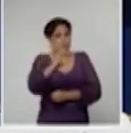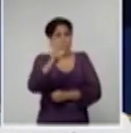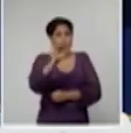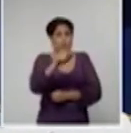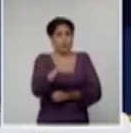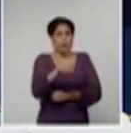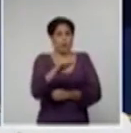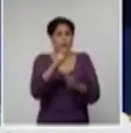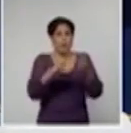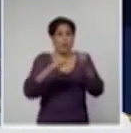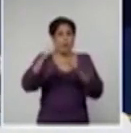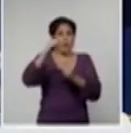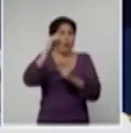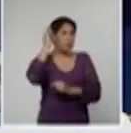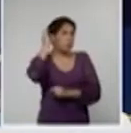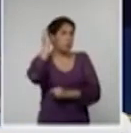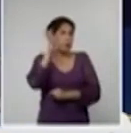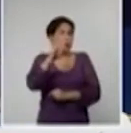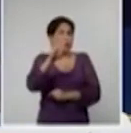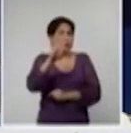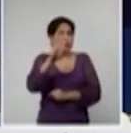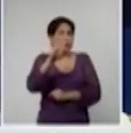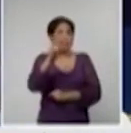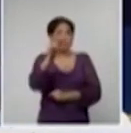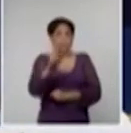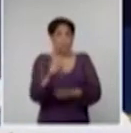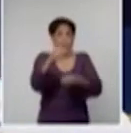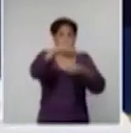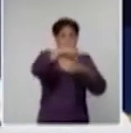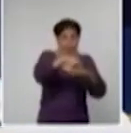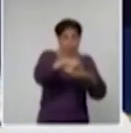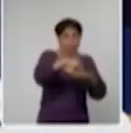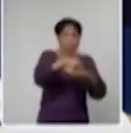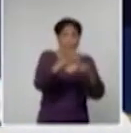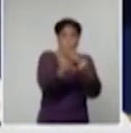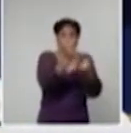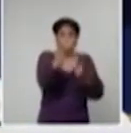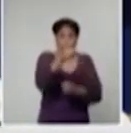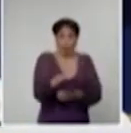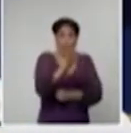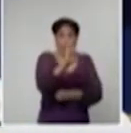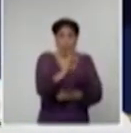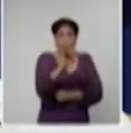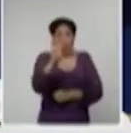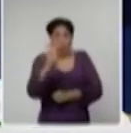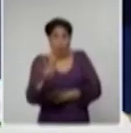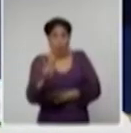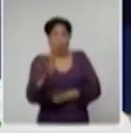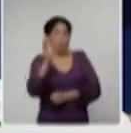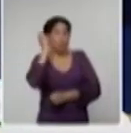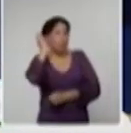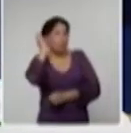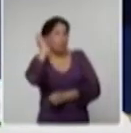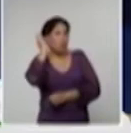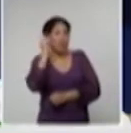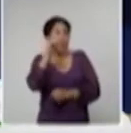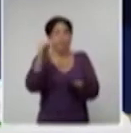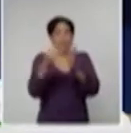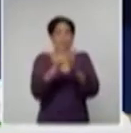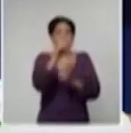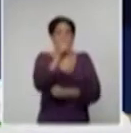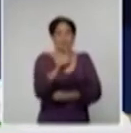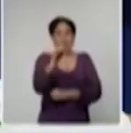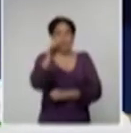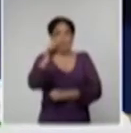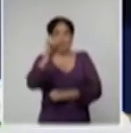pandemic in Cuba on March 11th, when we had the first cases reported. And this is the 54.2%